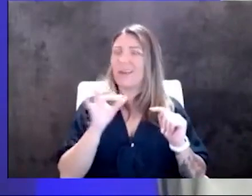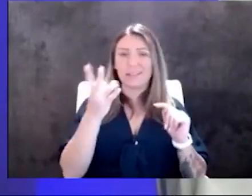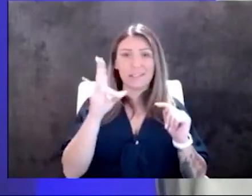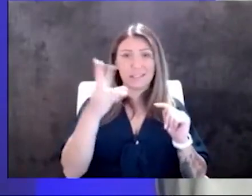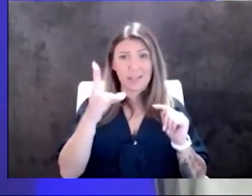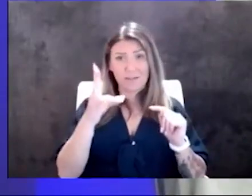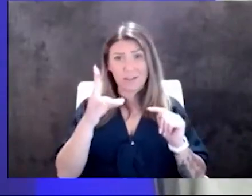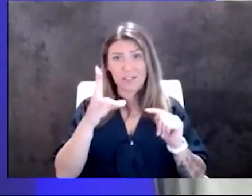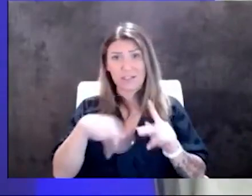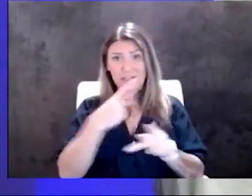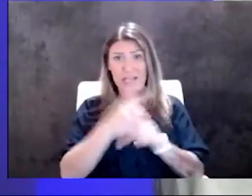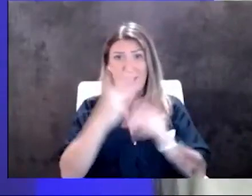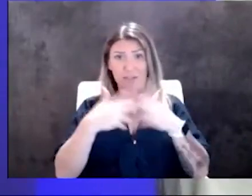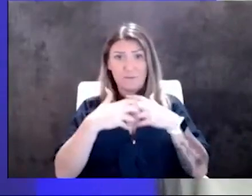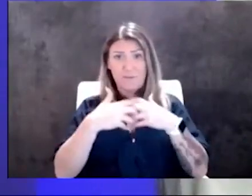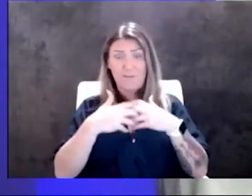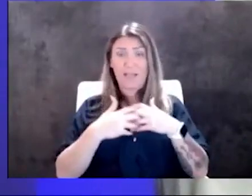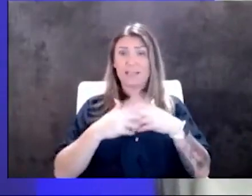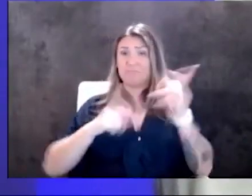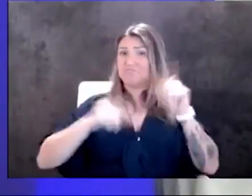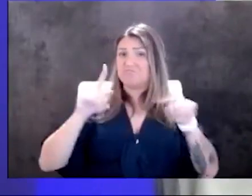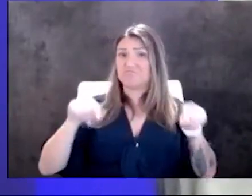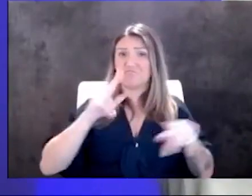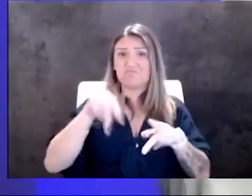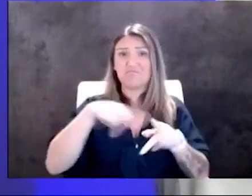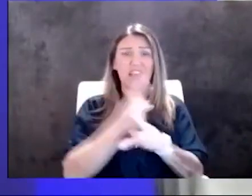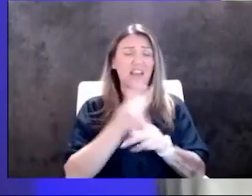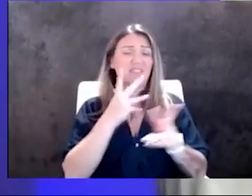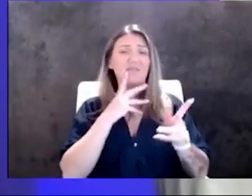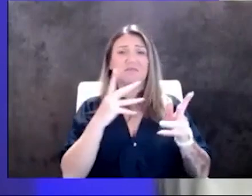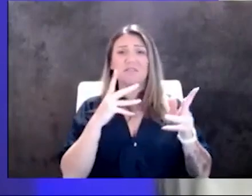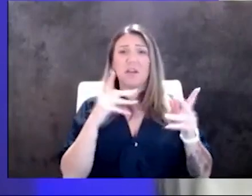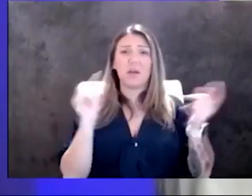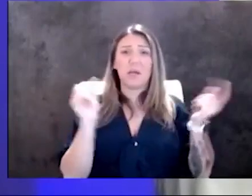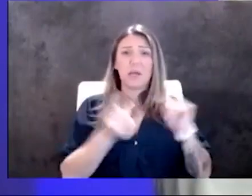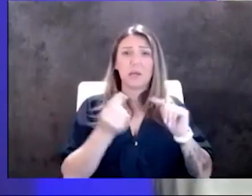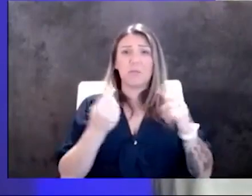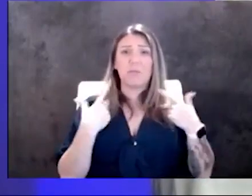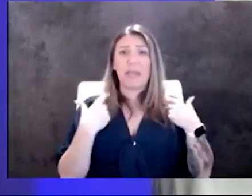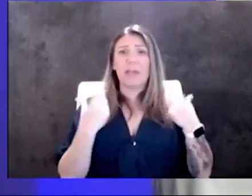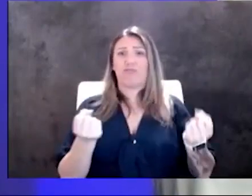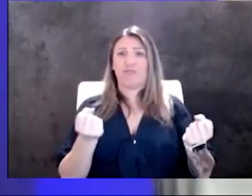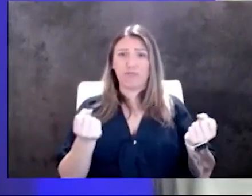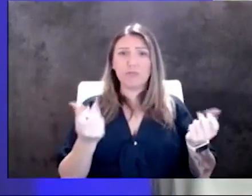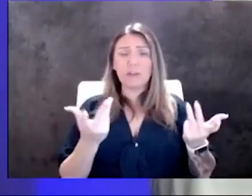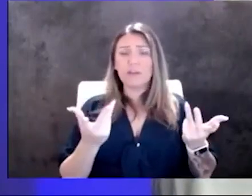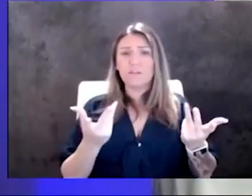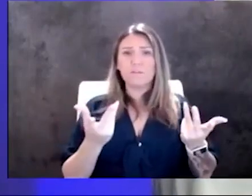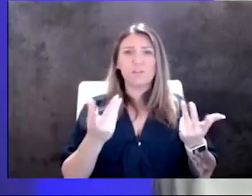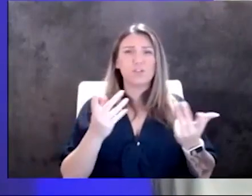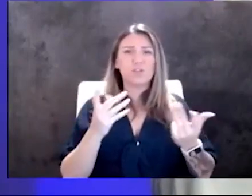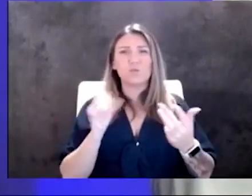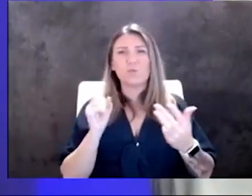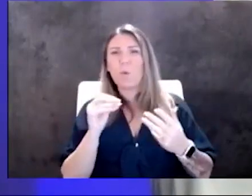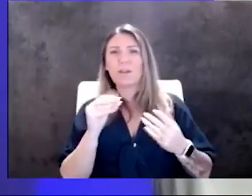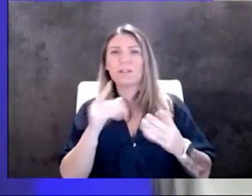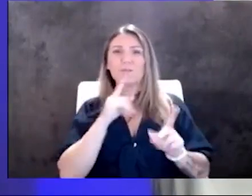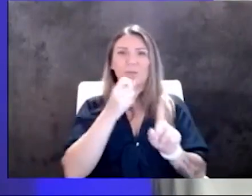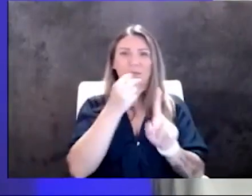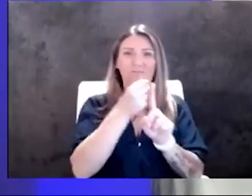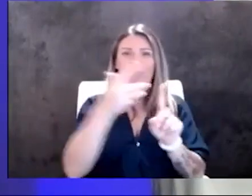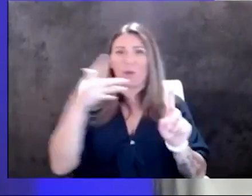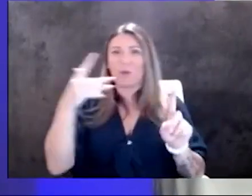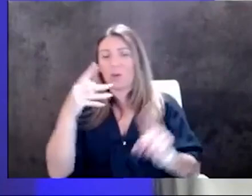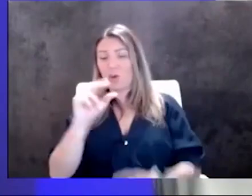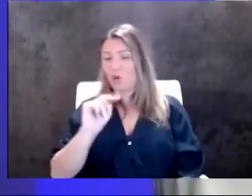for, different types of pain relief. So the field has kind of exploded. We call this field kind of neuromodulation, so